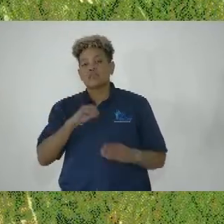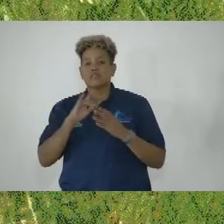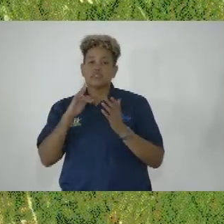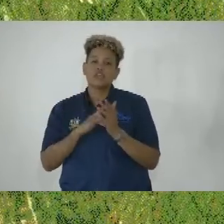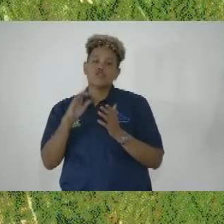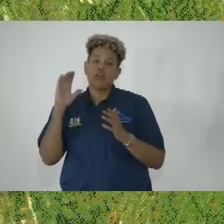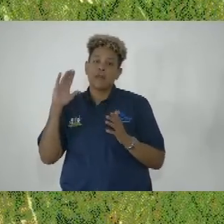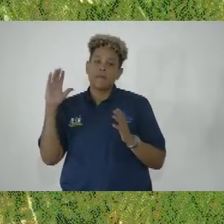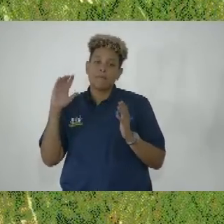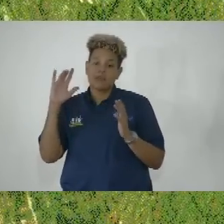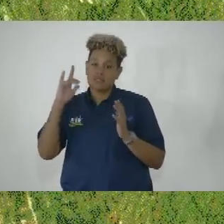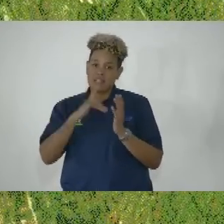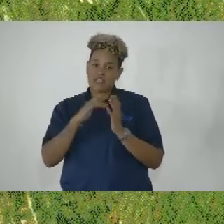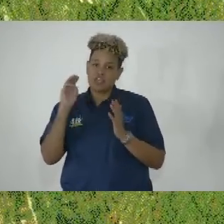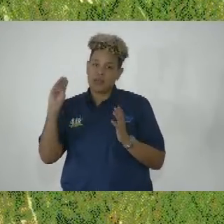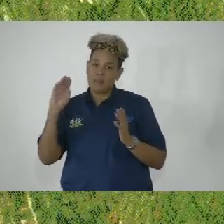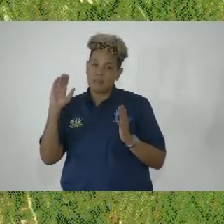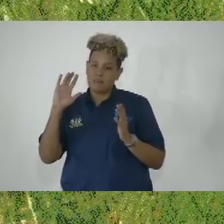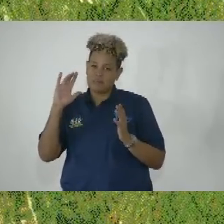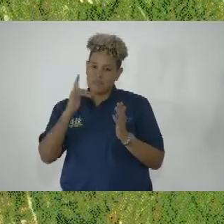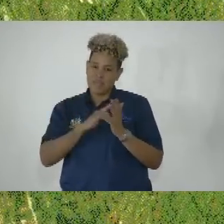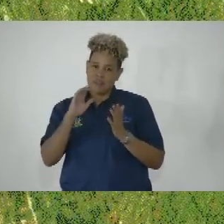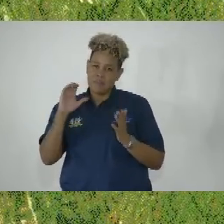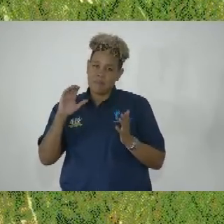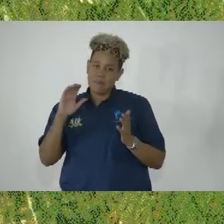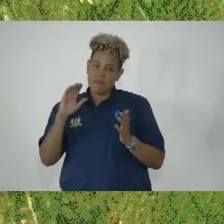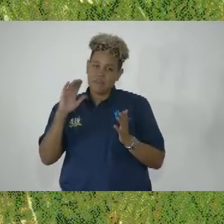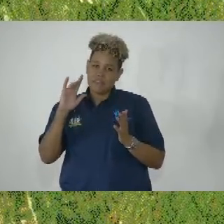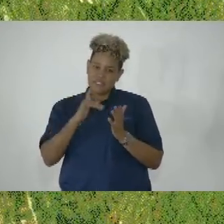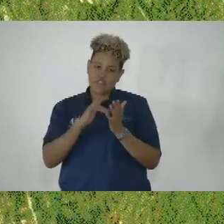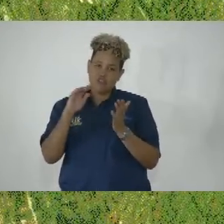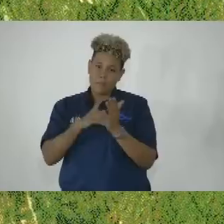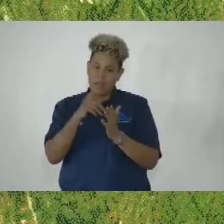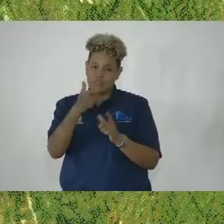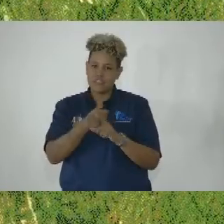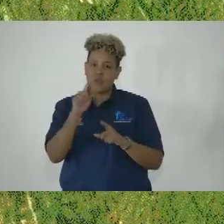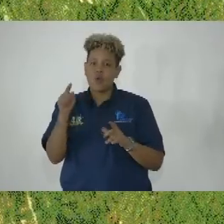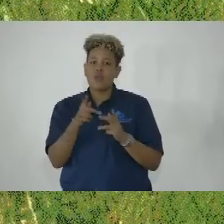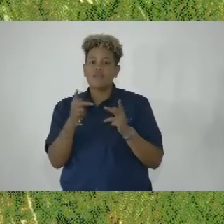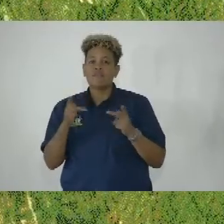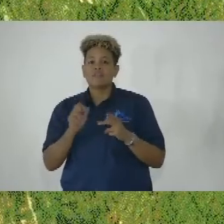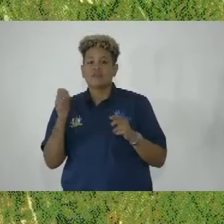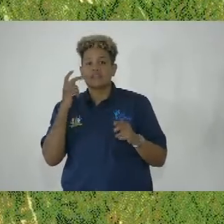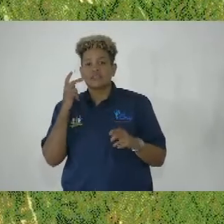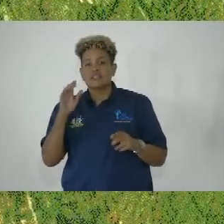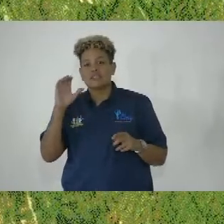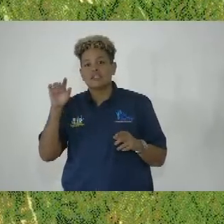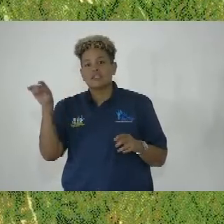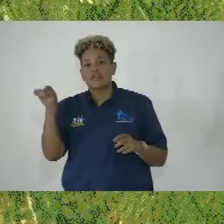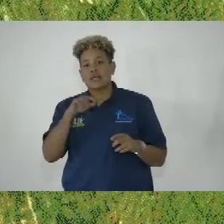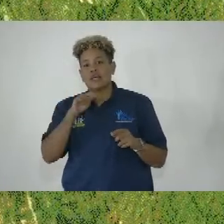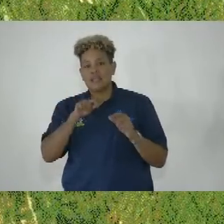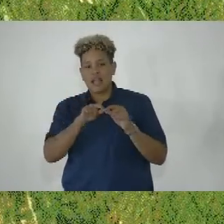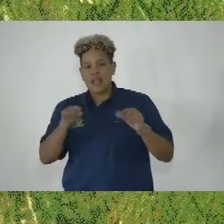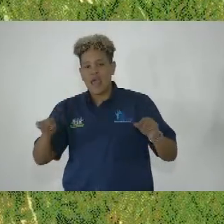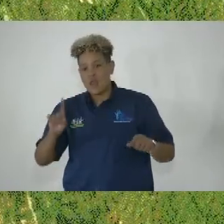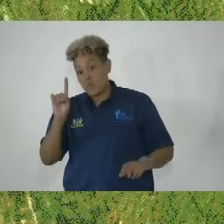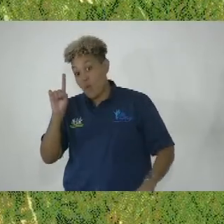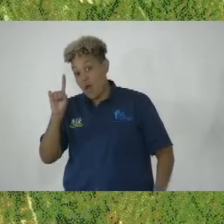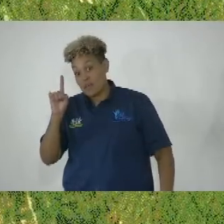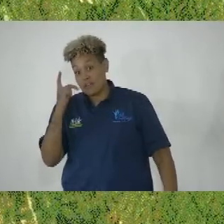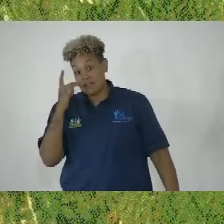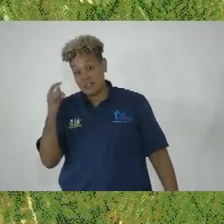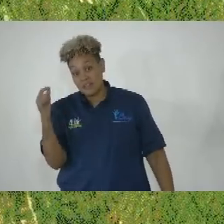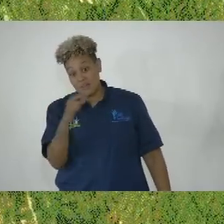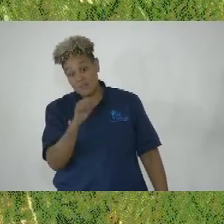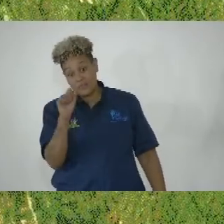Manchester. Point C is just about the only facility you can see on the belt line going towards